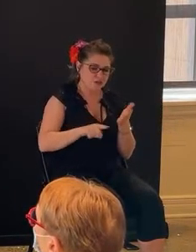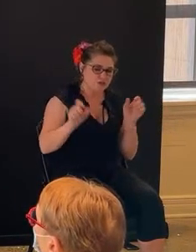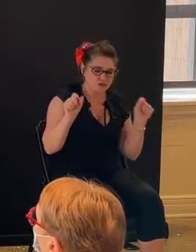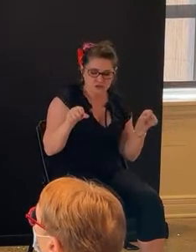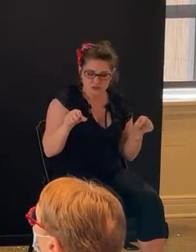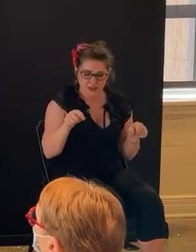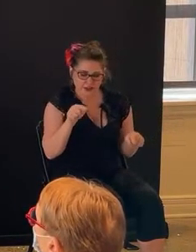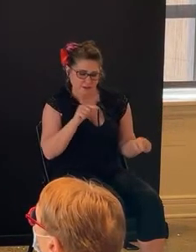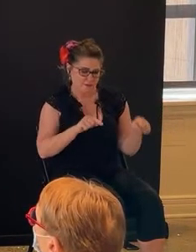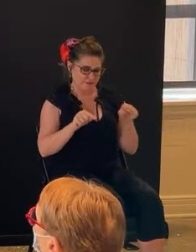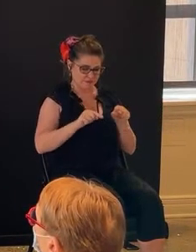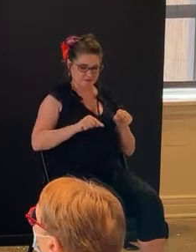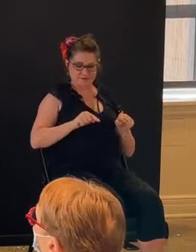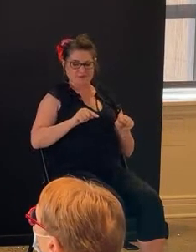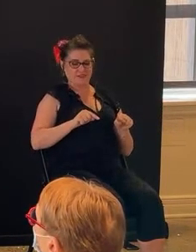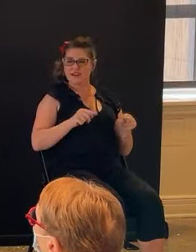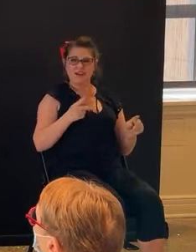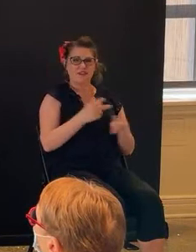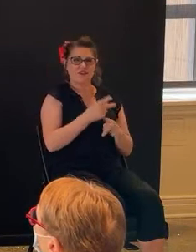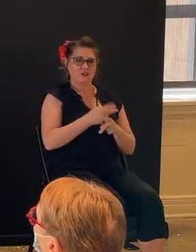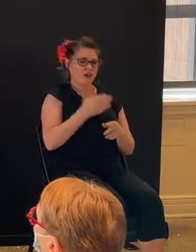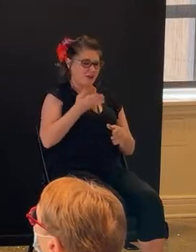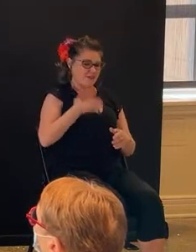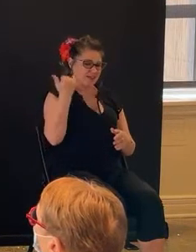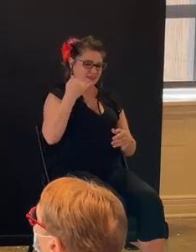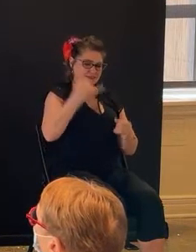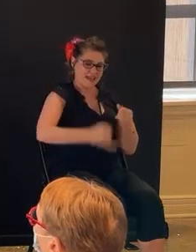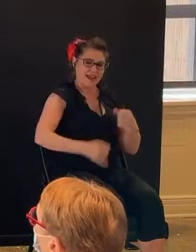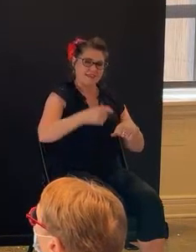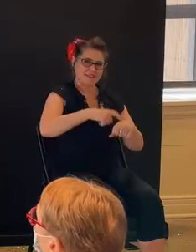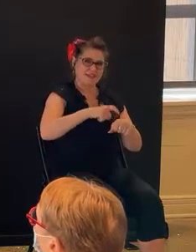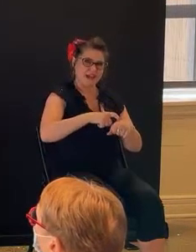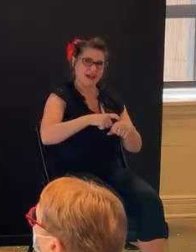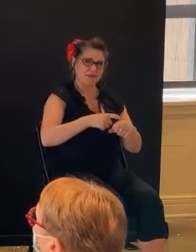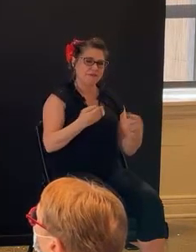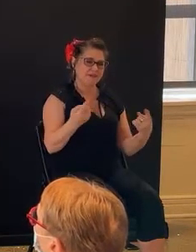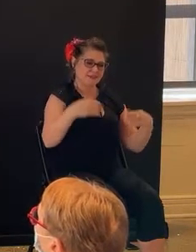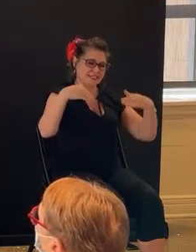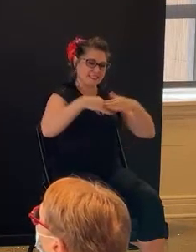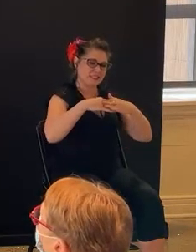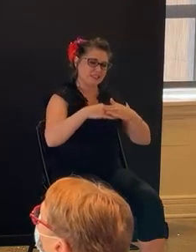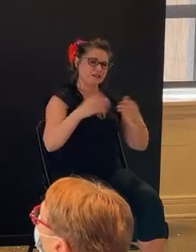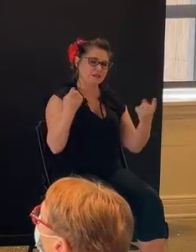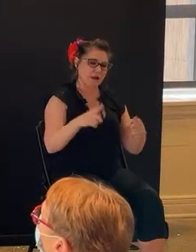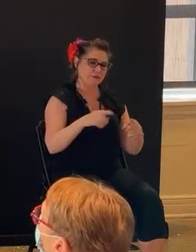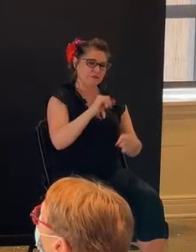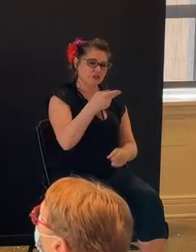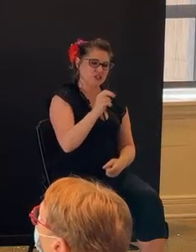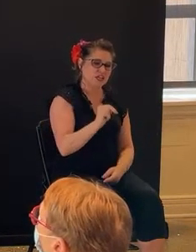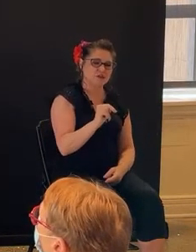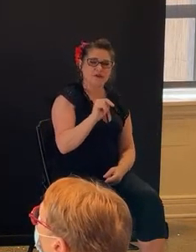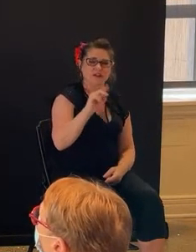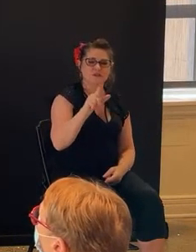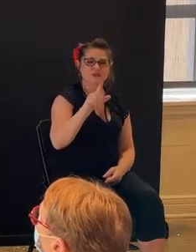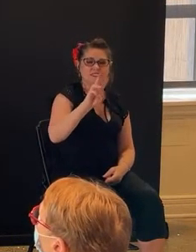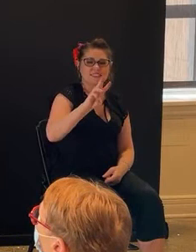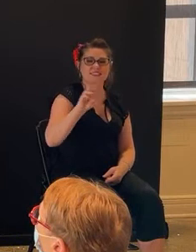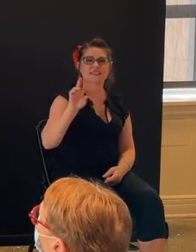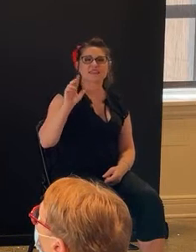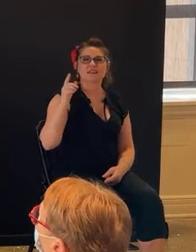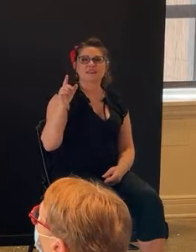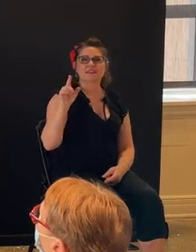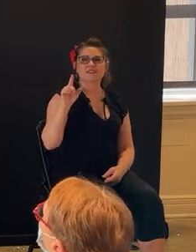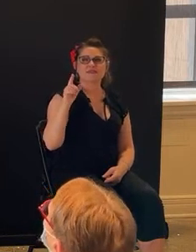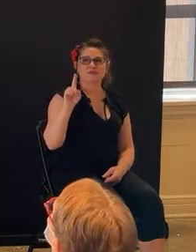determine that the last time the subduction zone ripped was January 26th, 1700, at